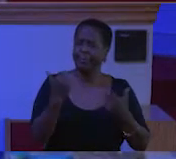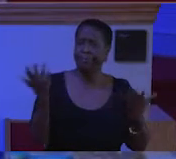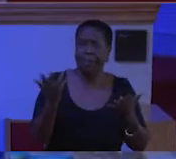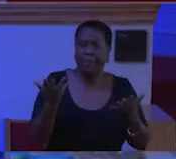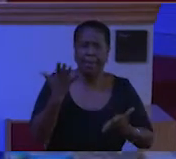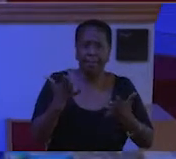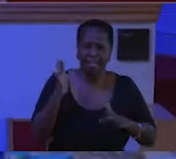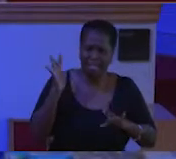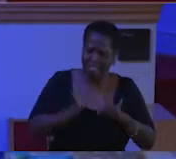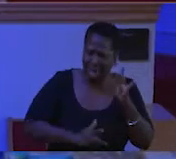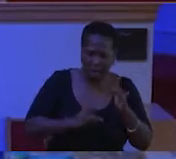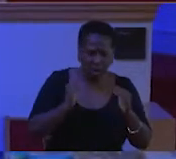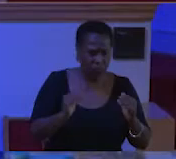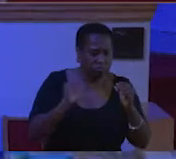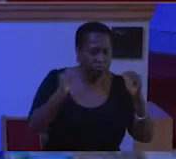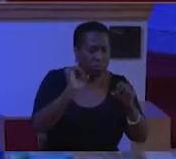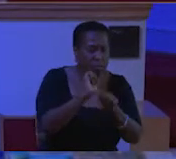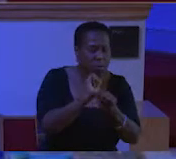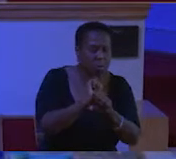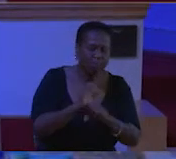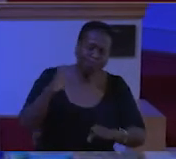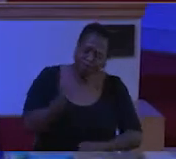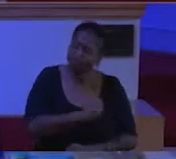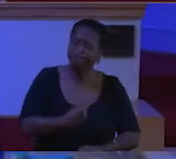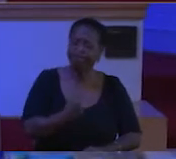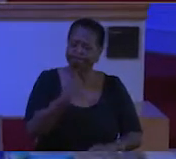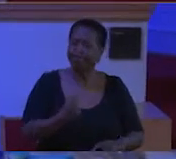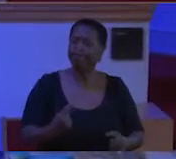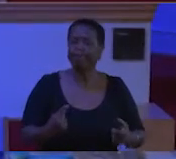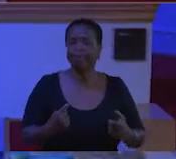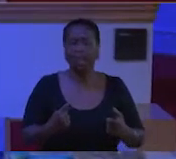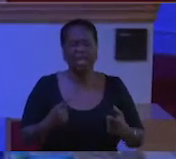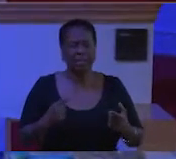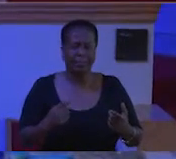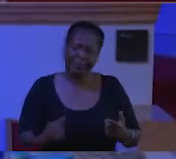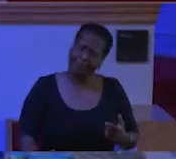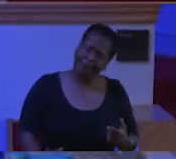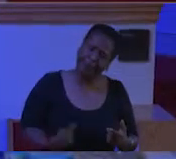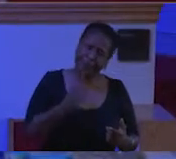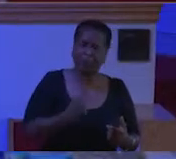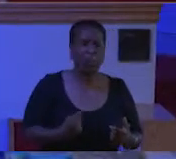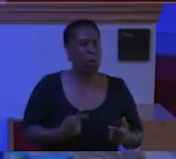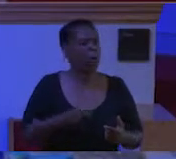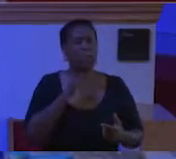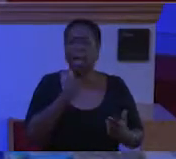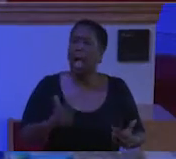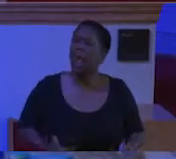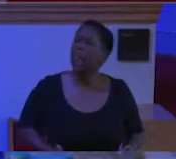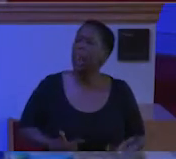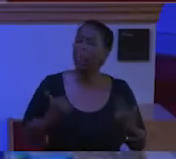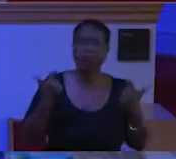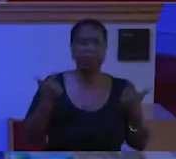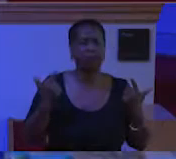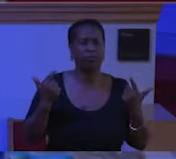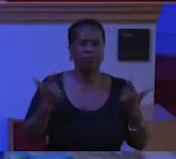the lack of a promotion. Disappointments that you didn't live up to your